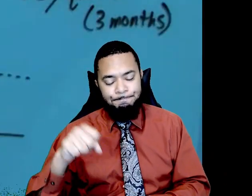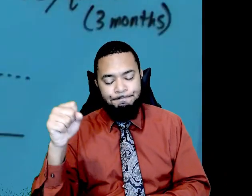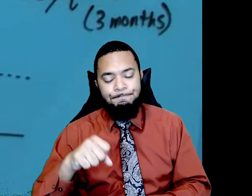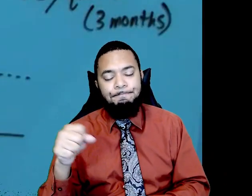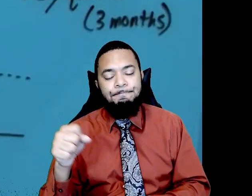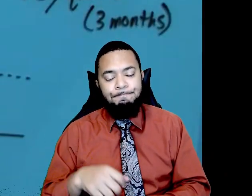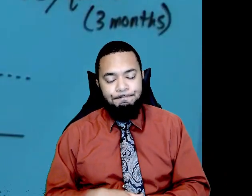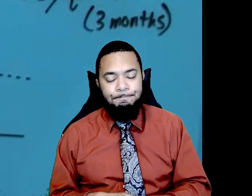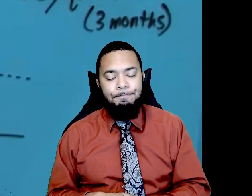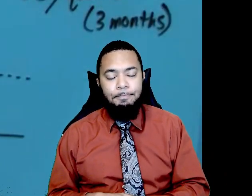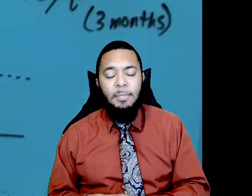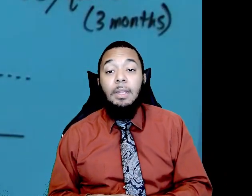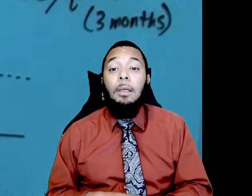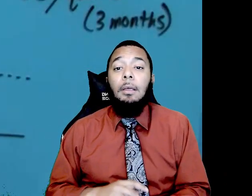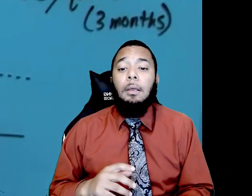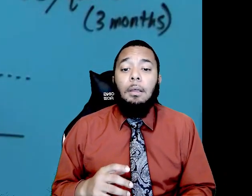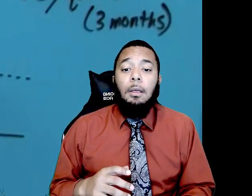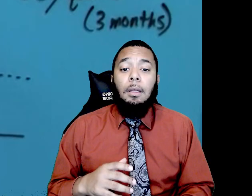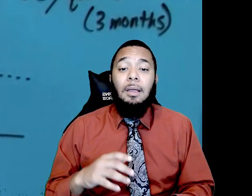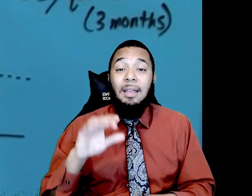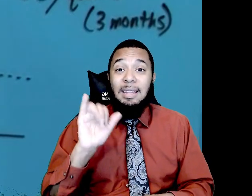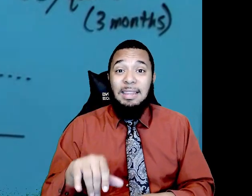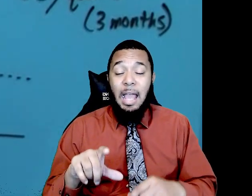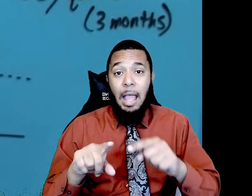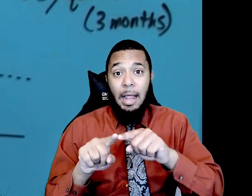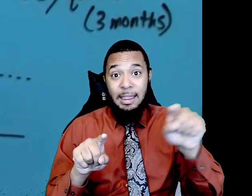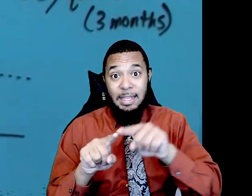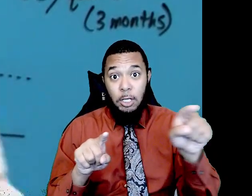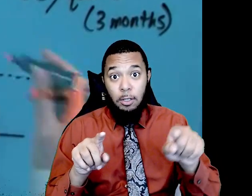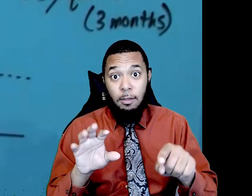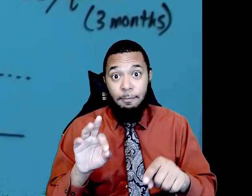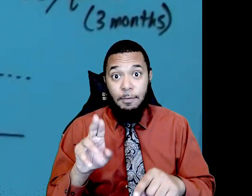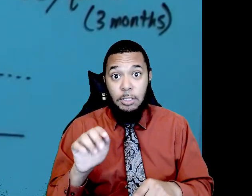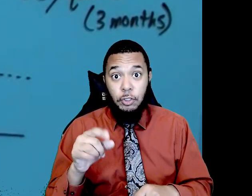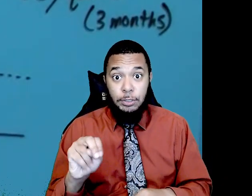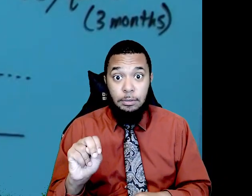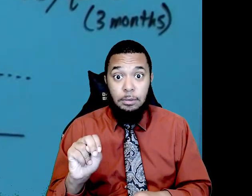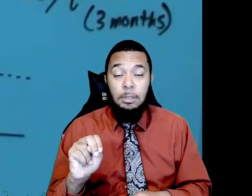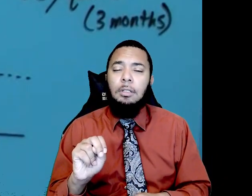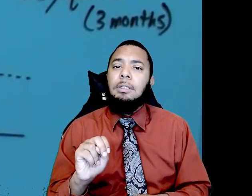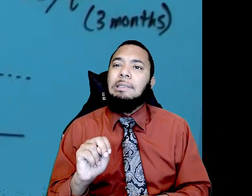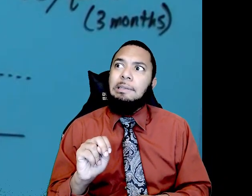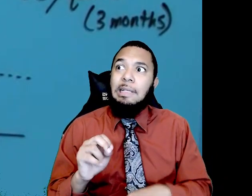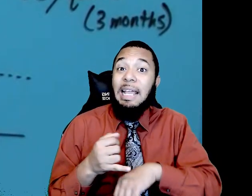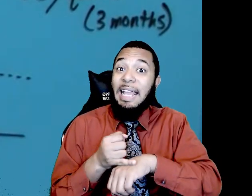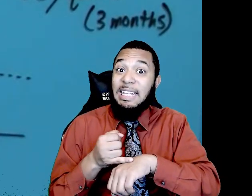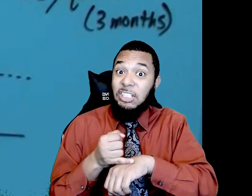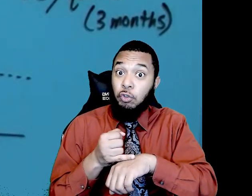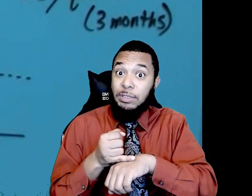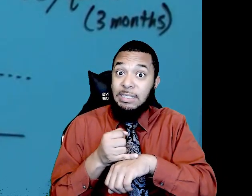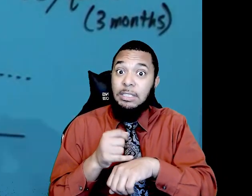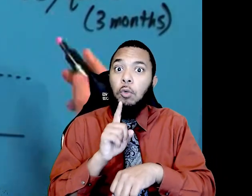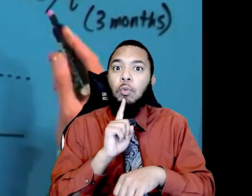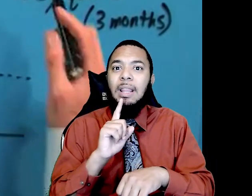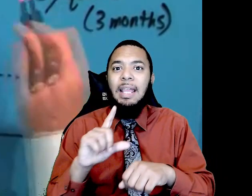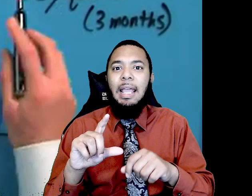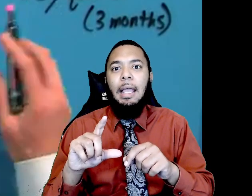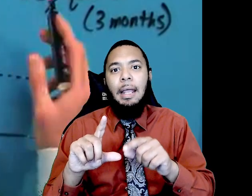But what happens is that this is a linear function when in fact interest is actually an exponential